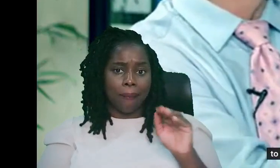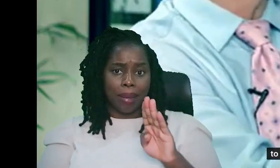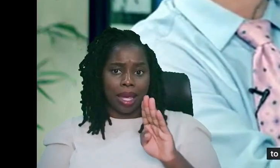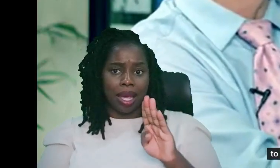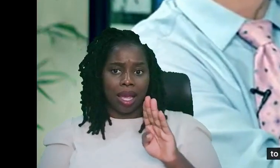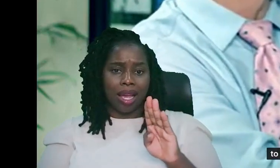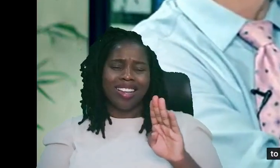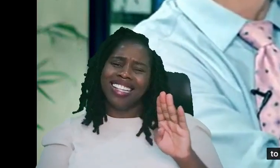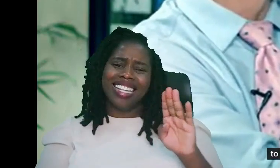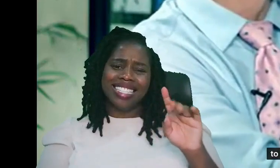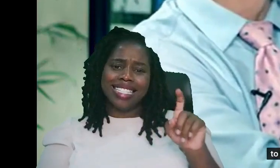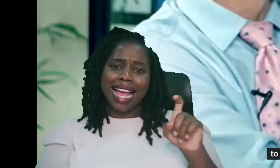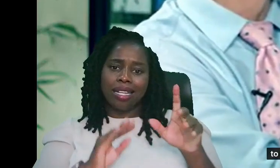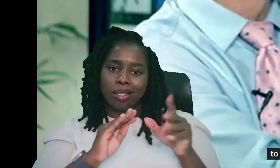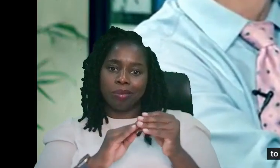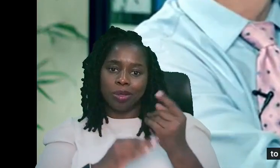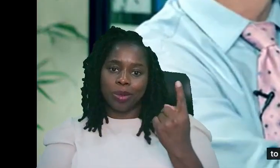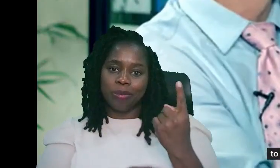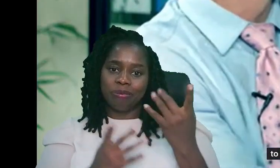is just x plus 1.